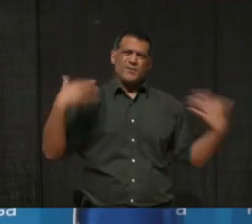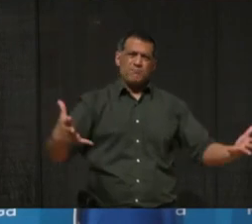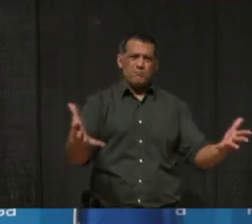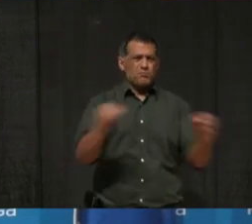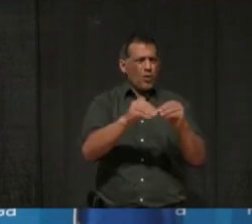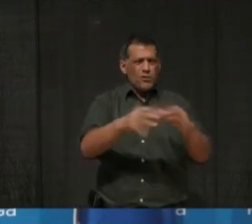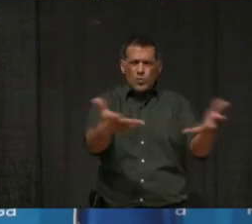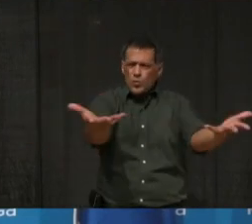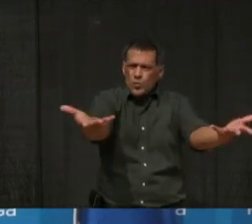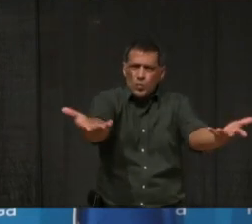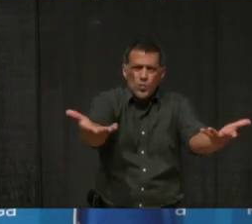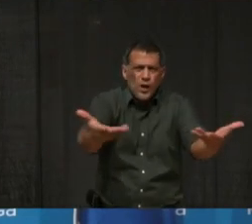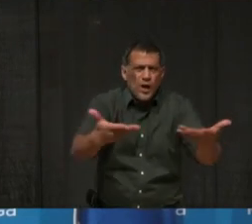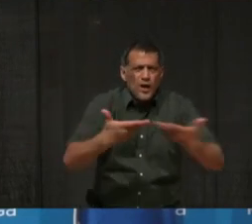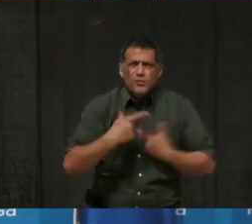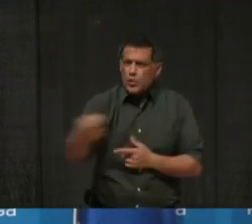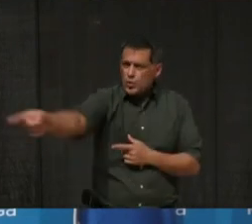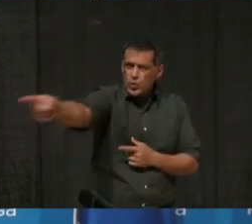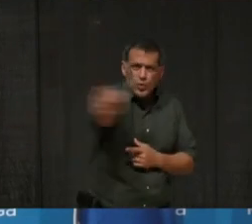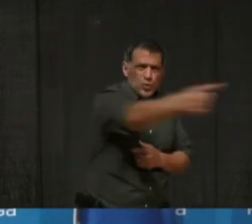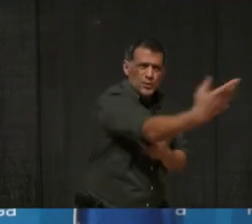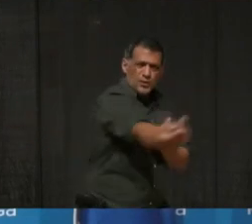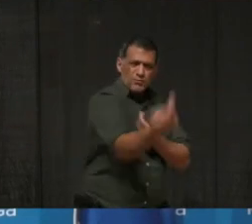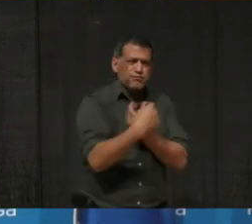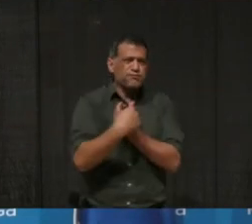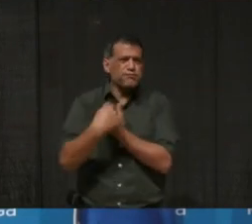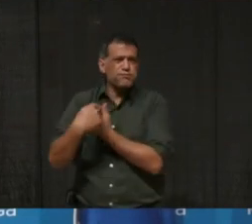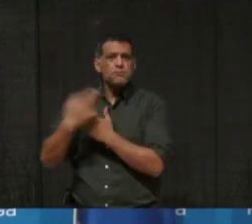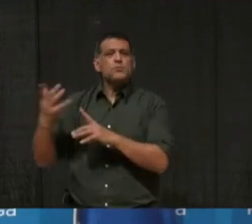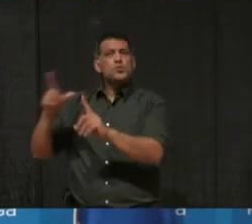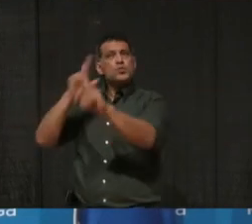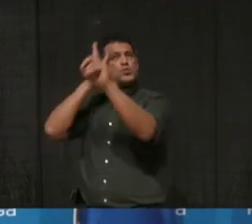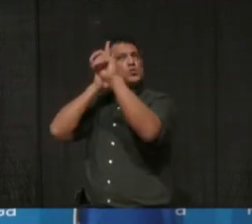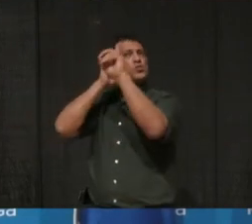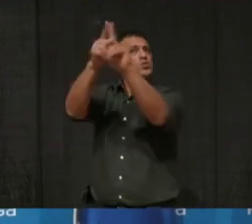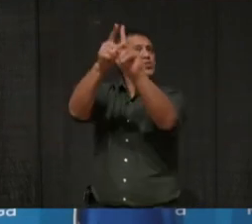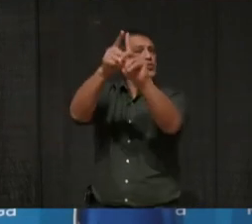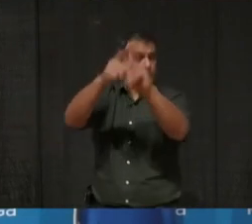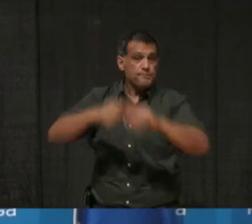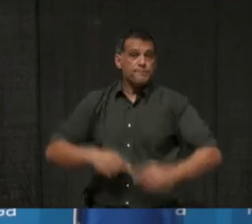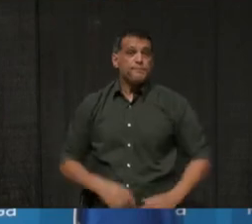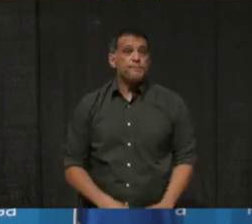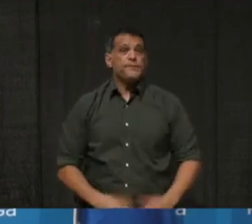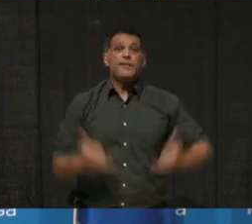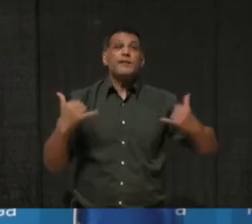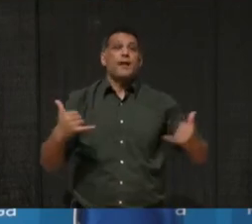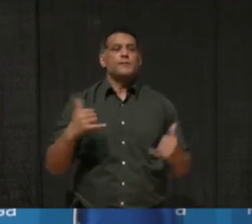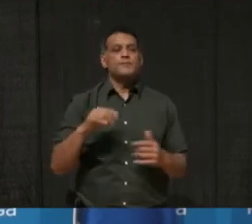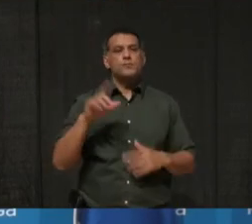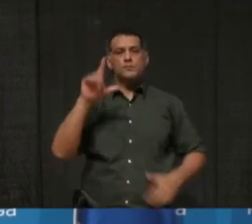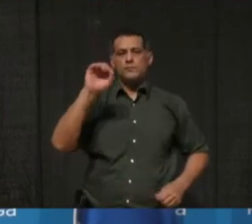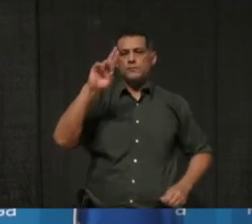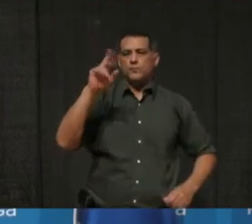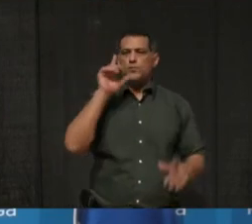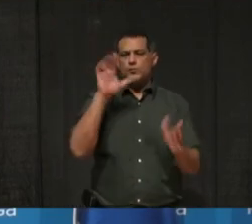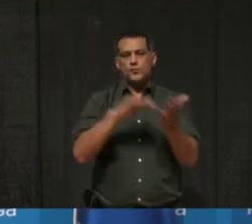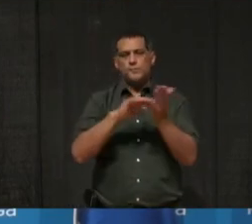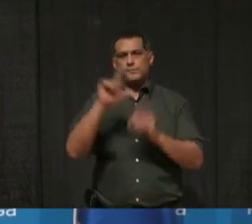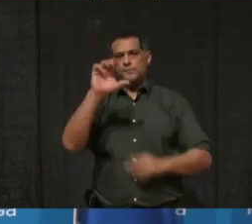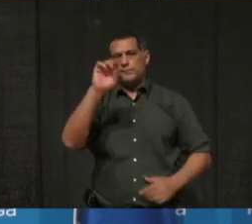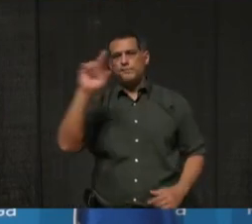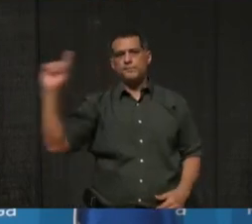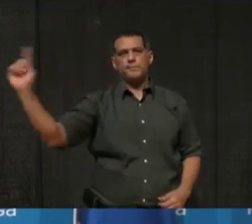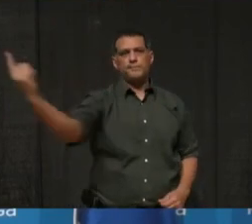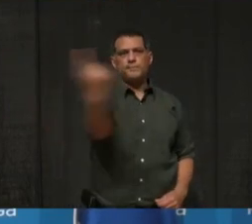inclusive. And now, I'd like to invite Dr. Lawrence Lowe to please provide his update. Thank you.